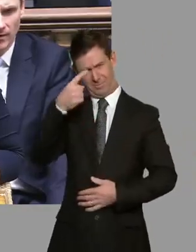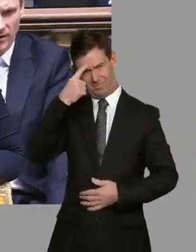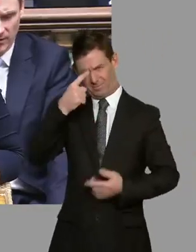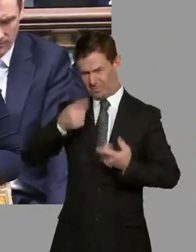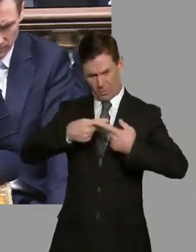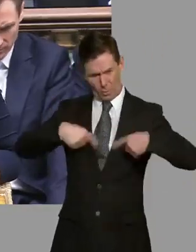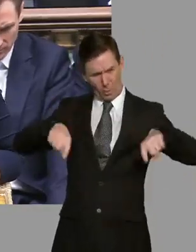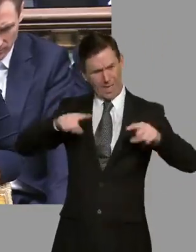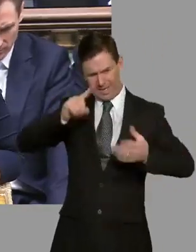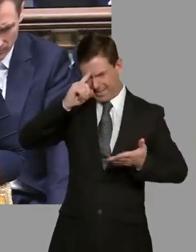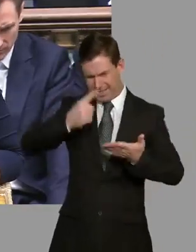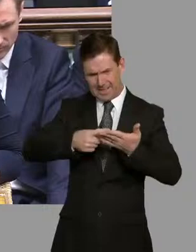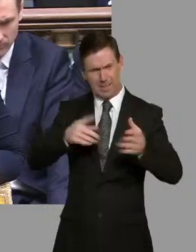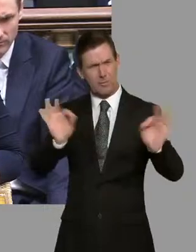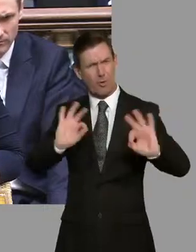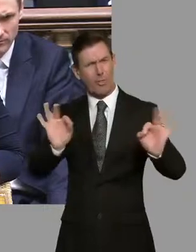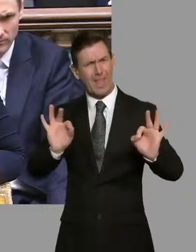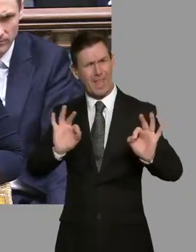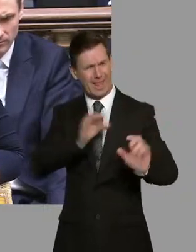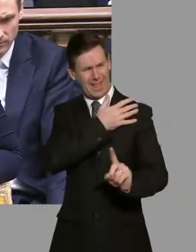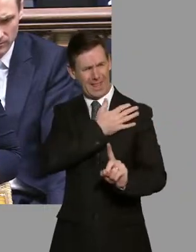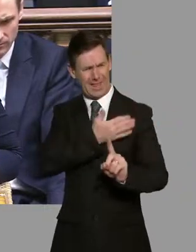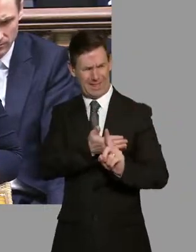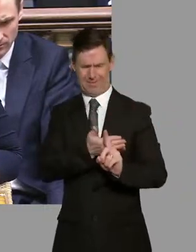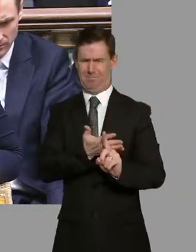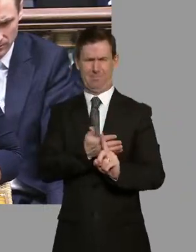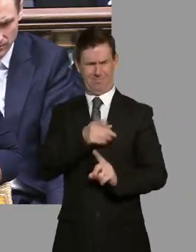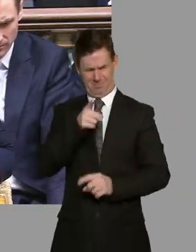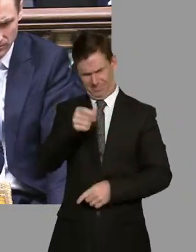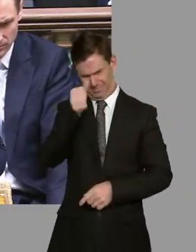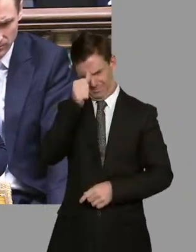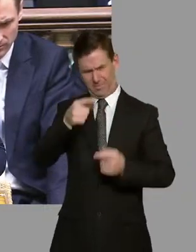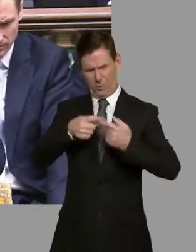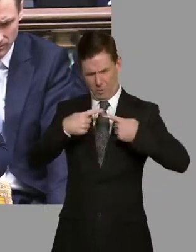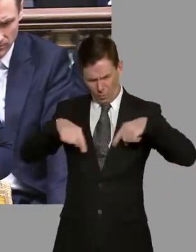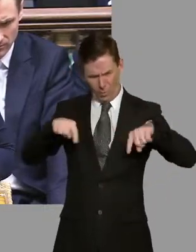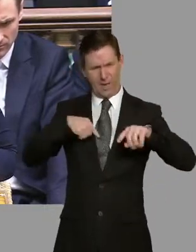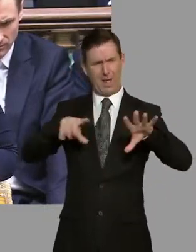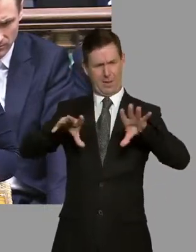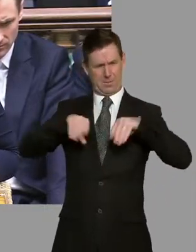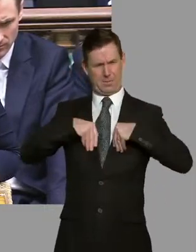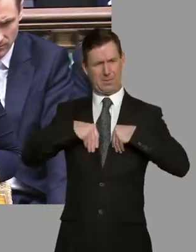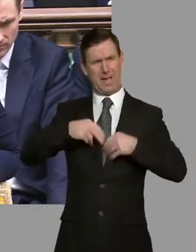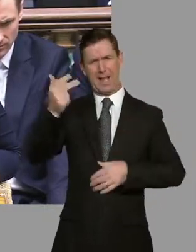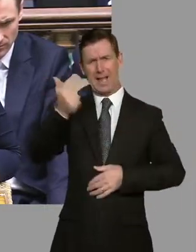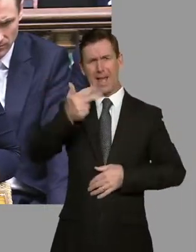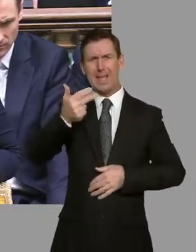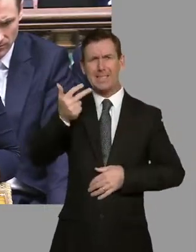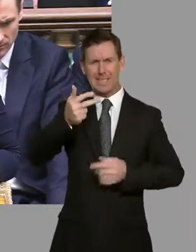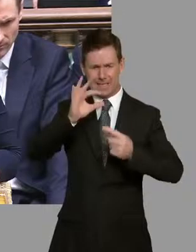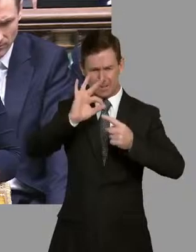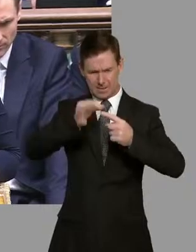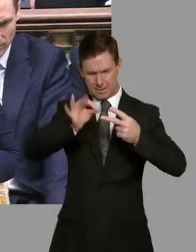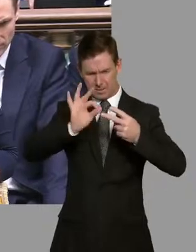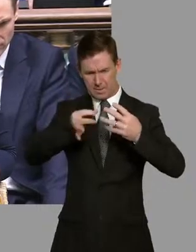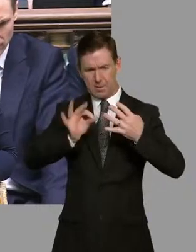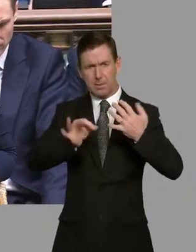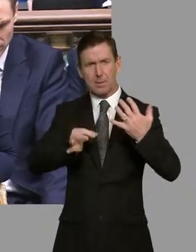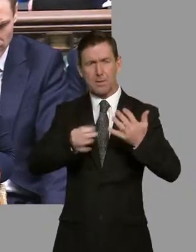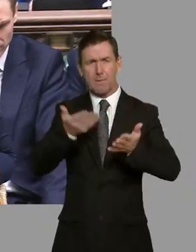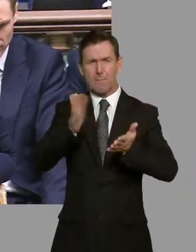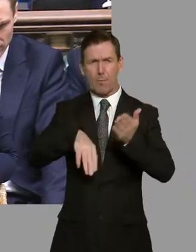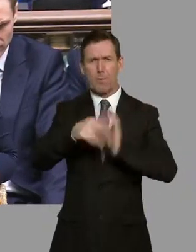accepted 18... He knows full well that we accepted 18 of the 20 recommendations in the J inquiry